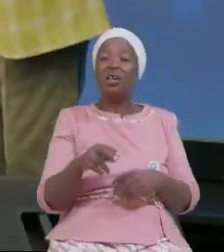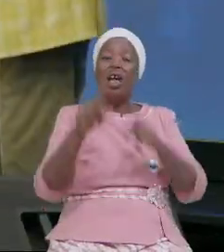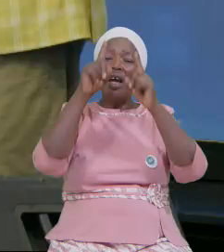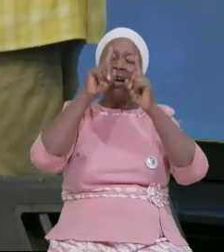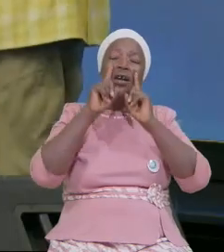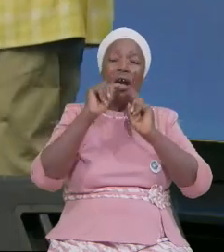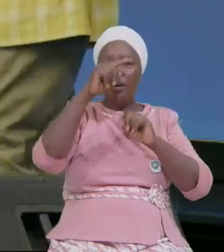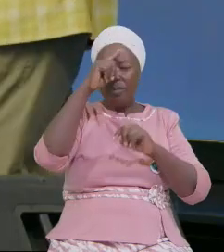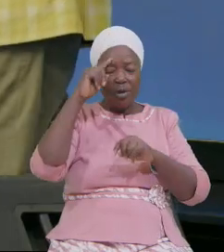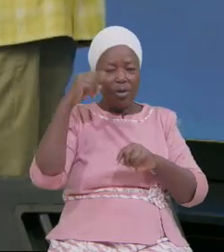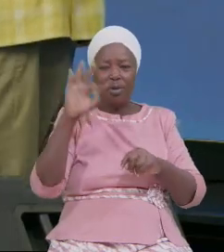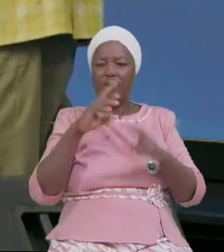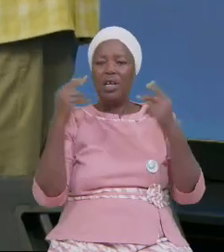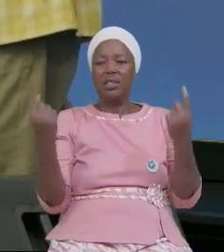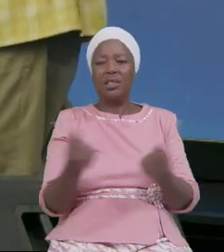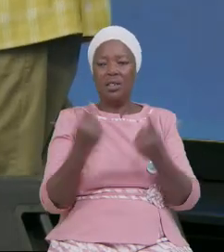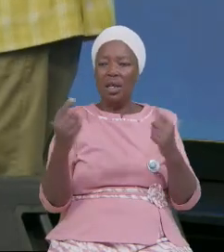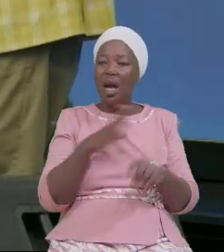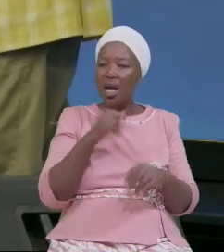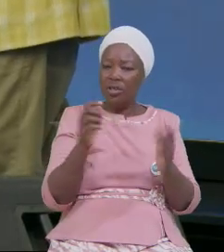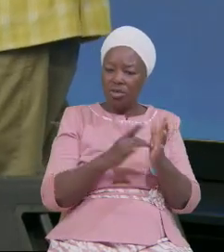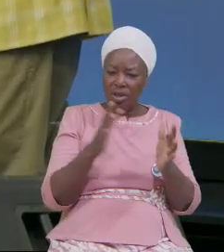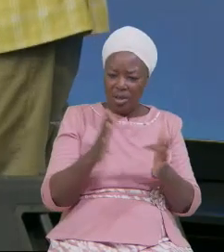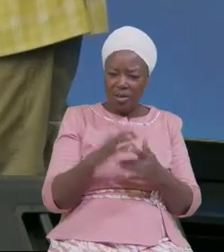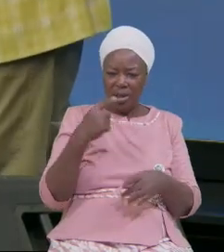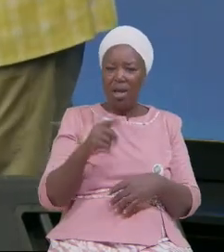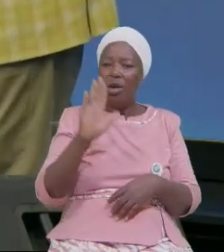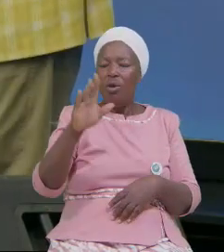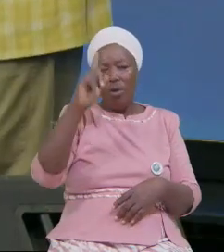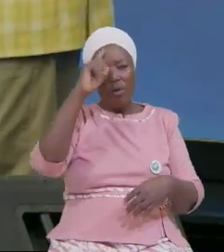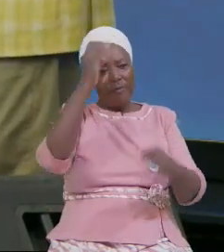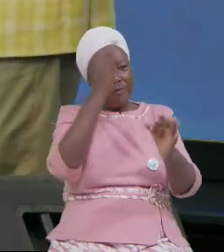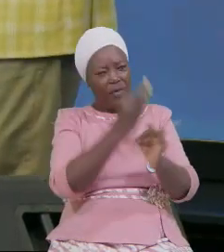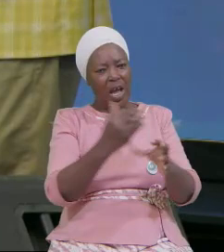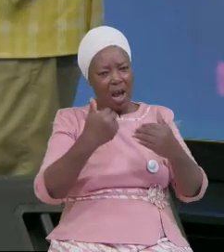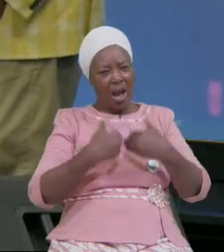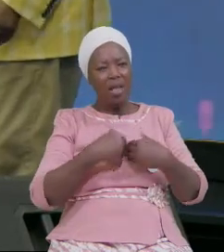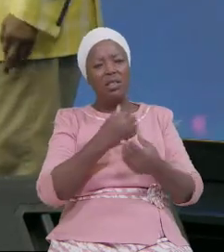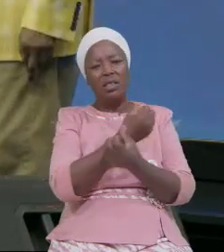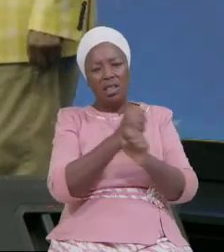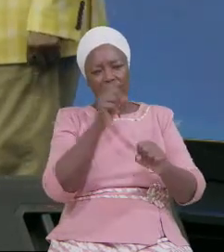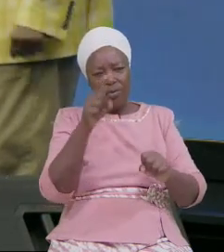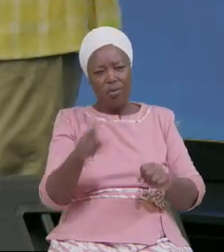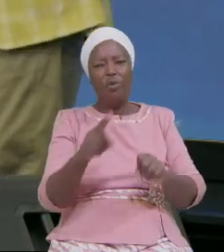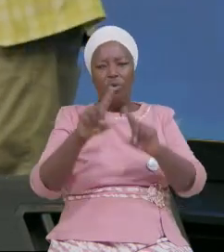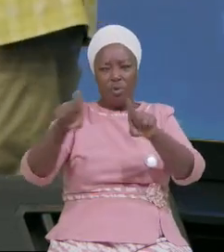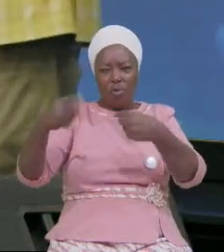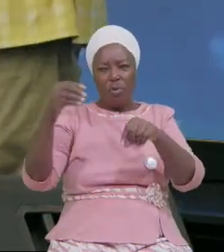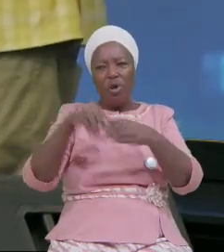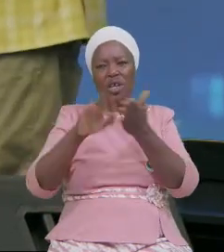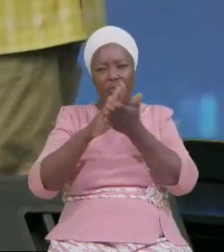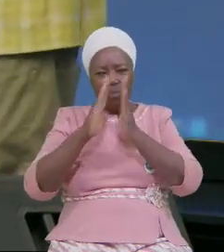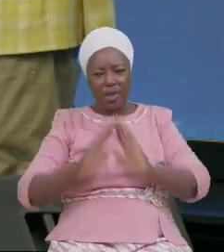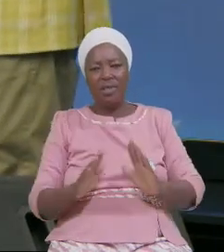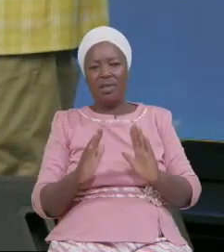life. And Jesus said, "Thy faith has saved thee. Go in peace." Final